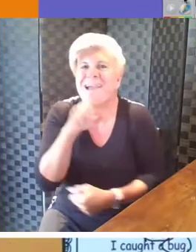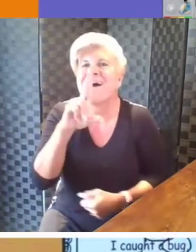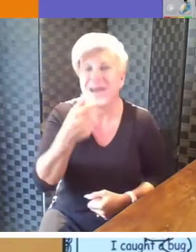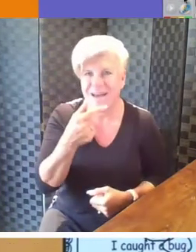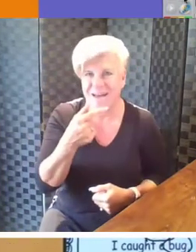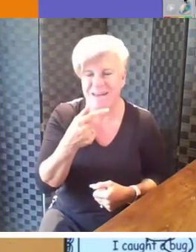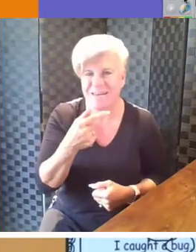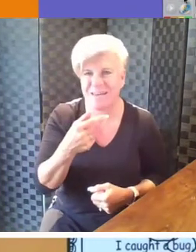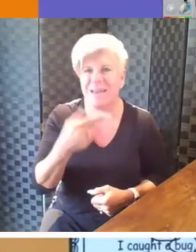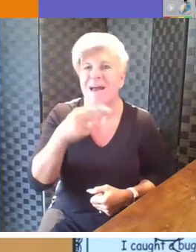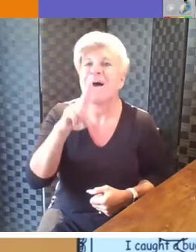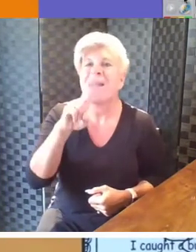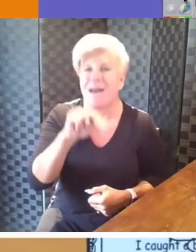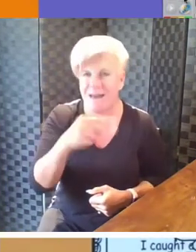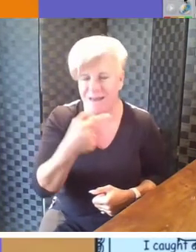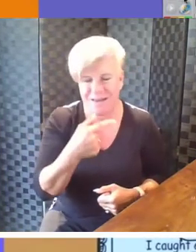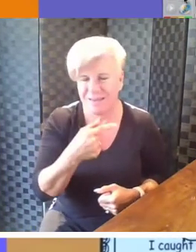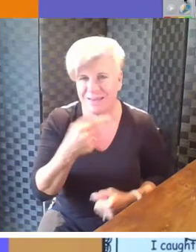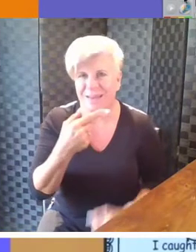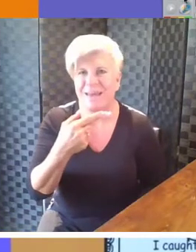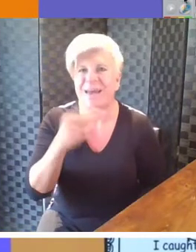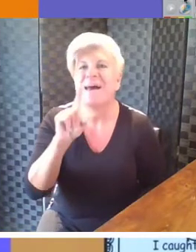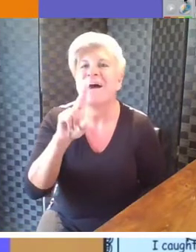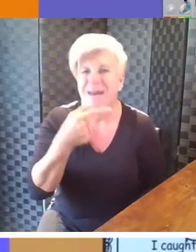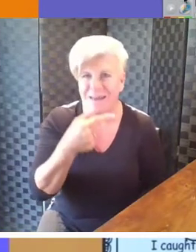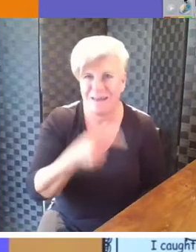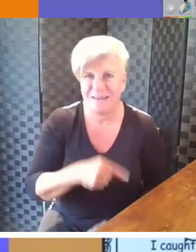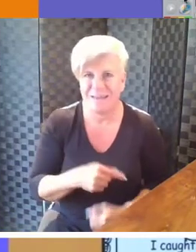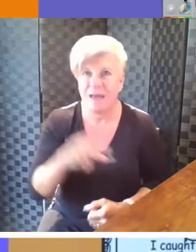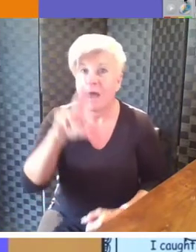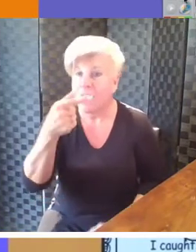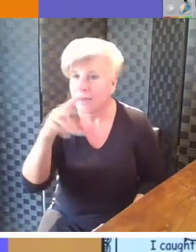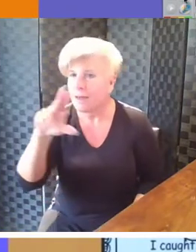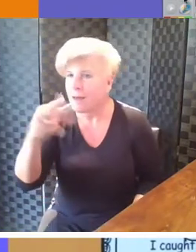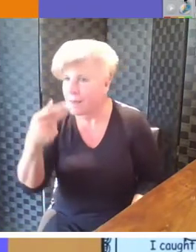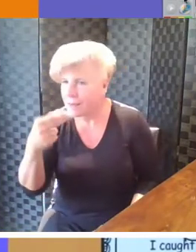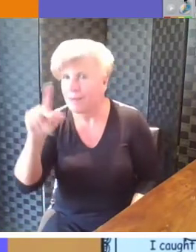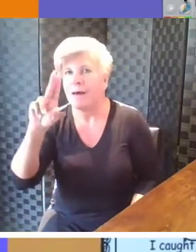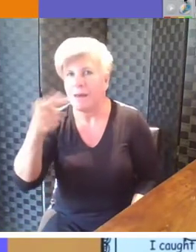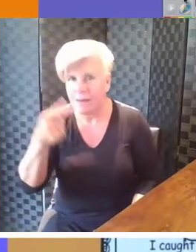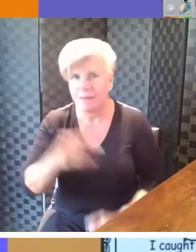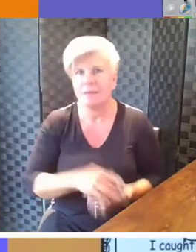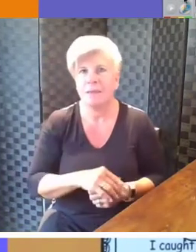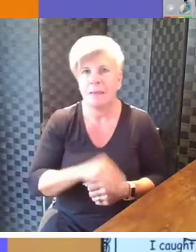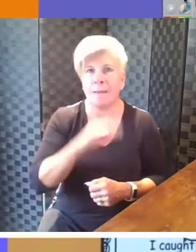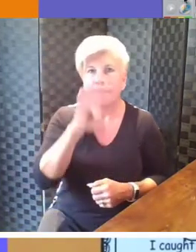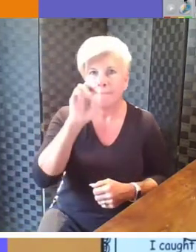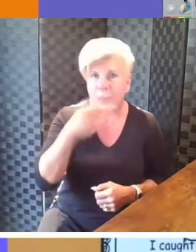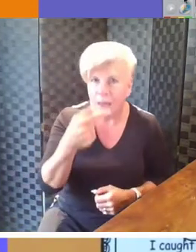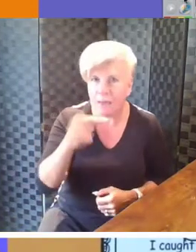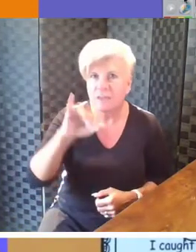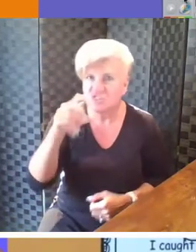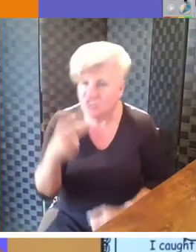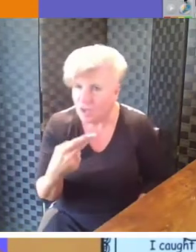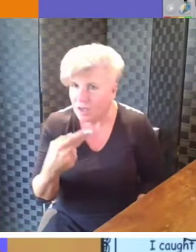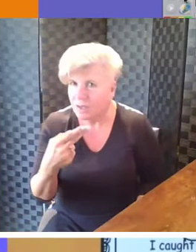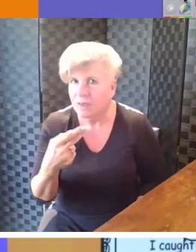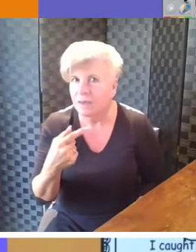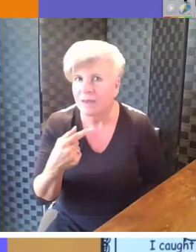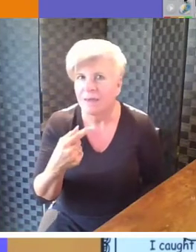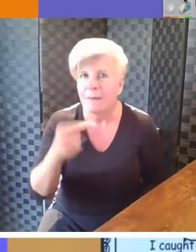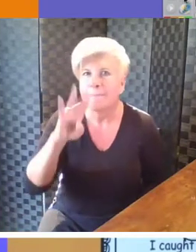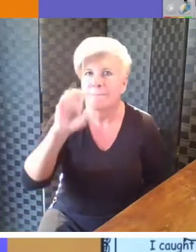We know they rhyme because they all have the same ending sound. They all end with ug. Bug, jug, mug, hug. We